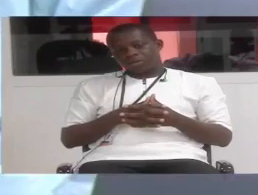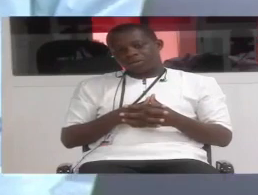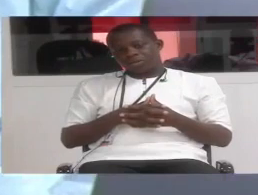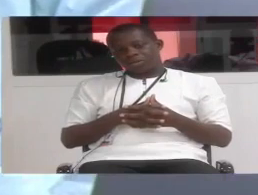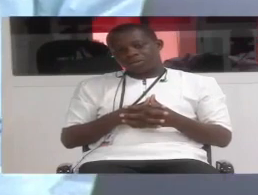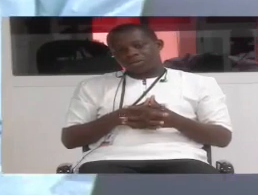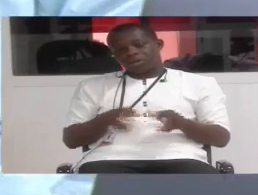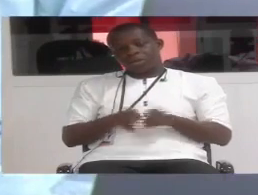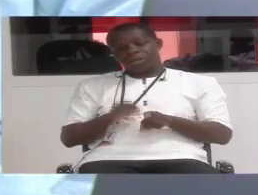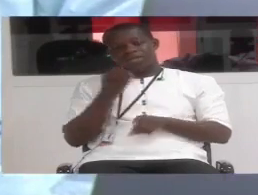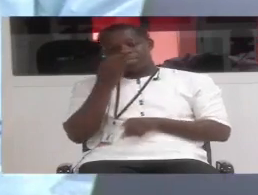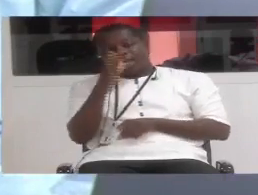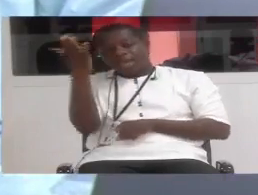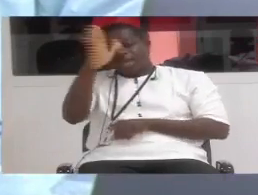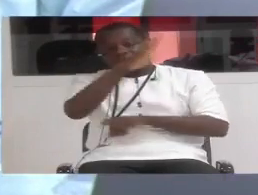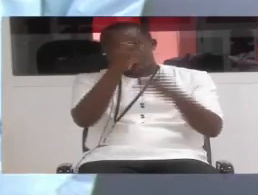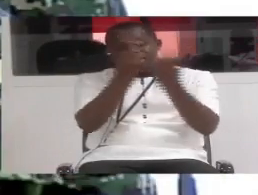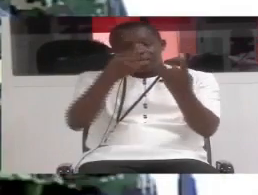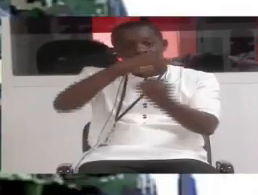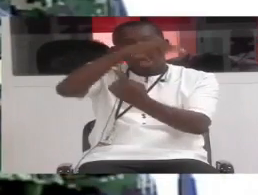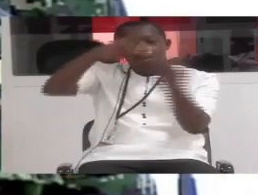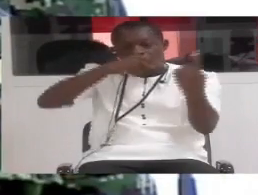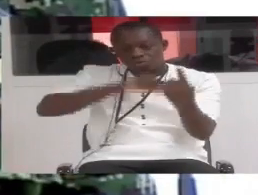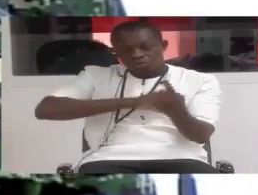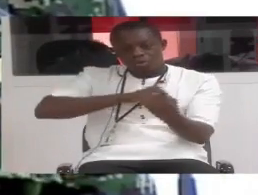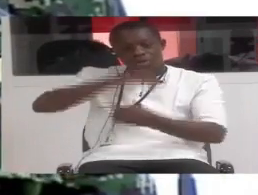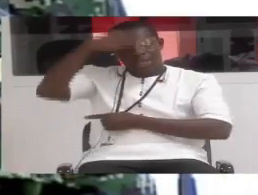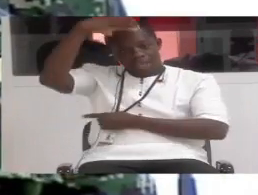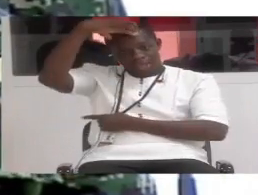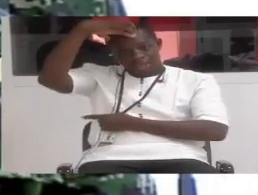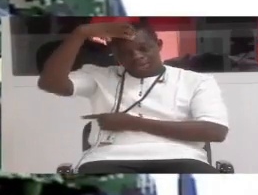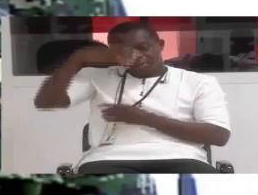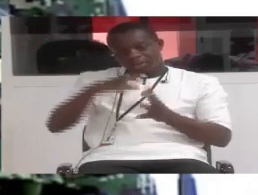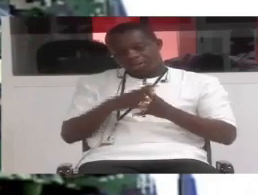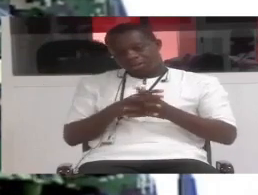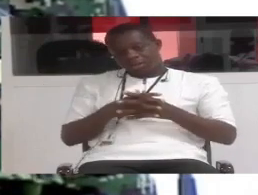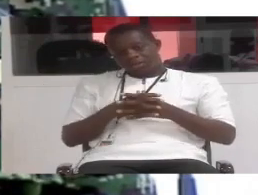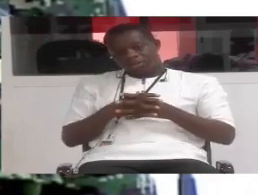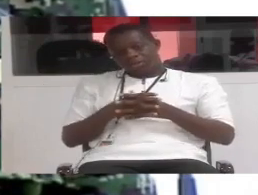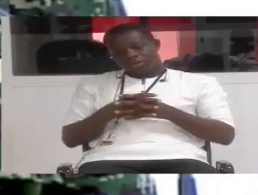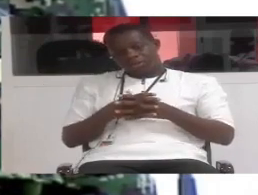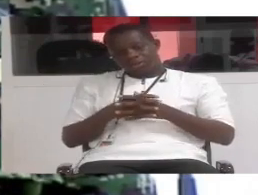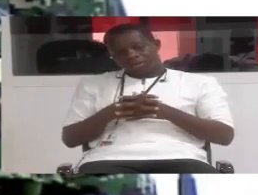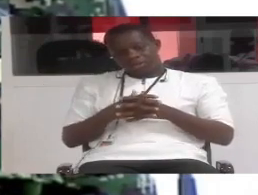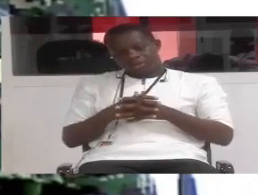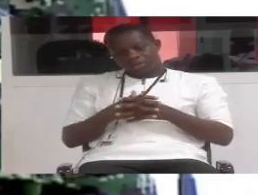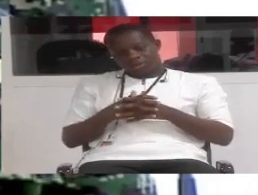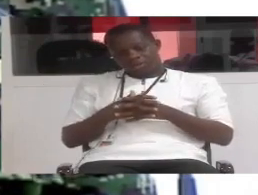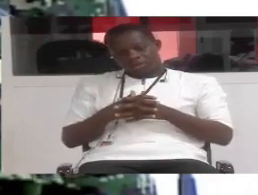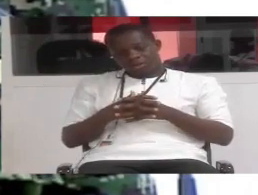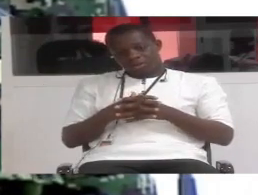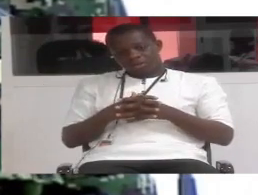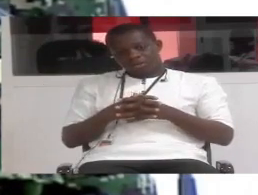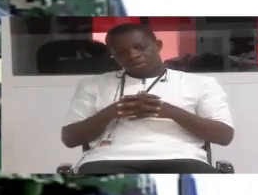did he say anything about their heads ndax yaya jammeh wax na lo xamne mo deme ci sen bopay